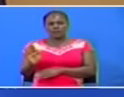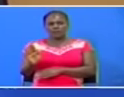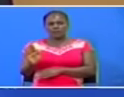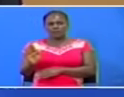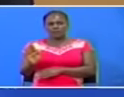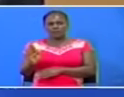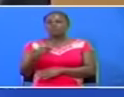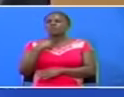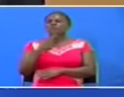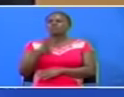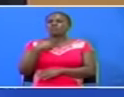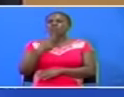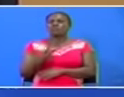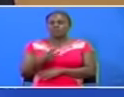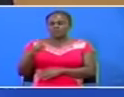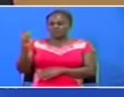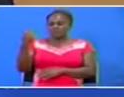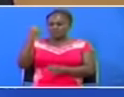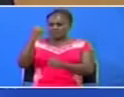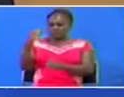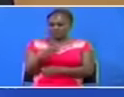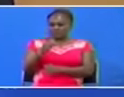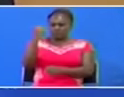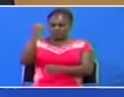with the Union of Kenya Civil Servants,